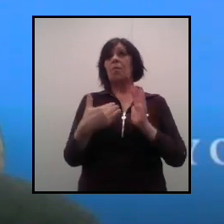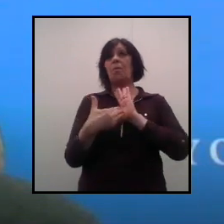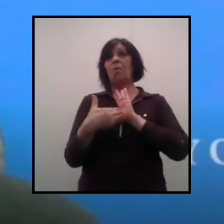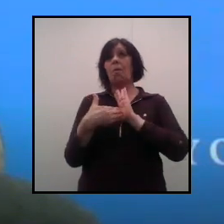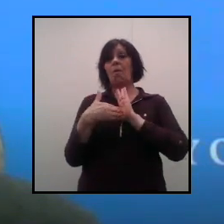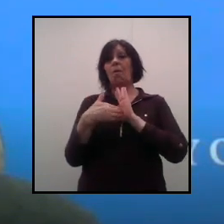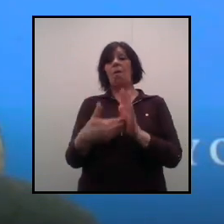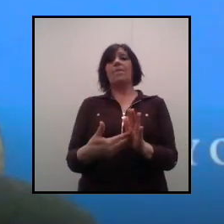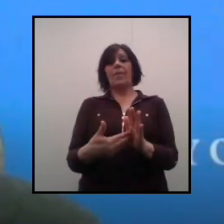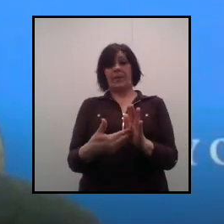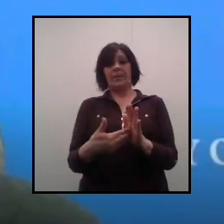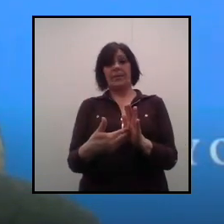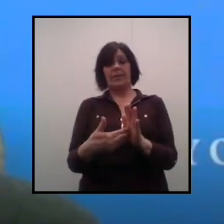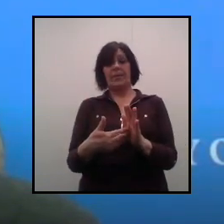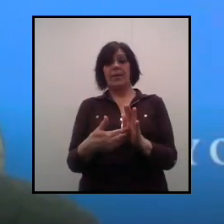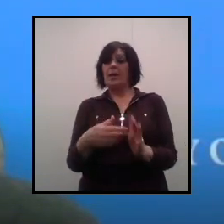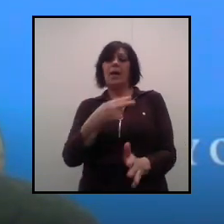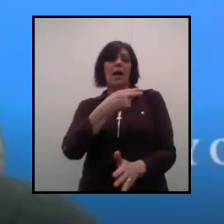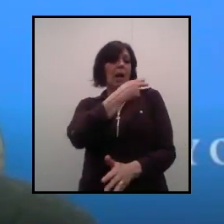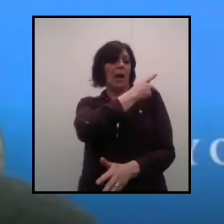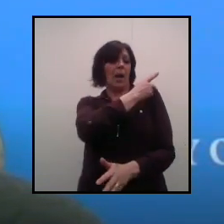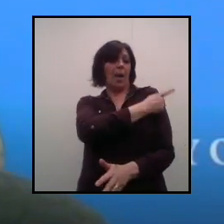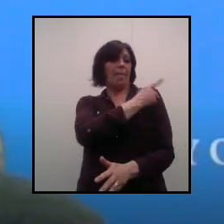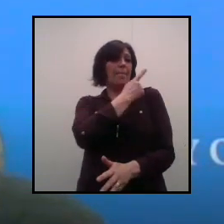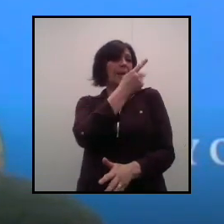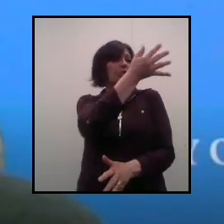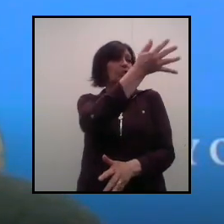is a patient who may be brought in there who was